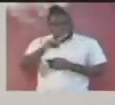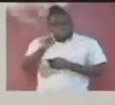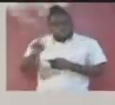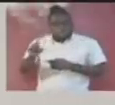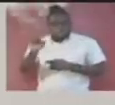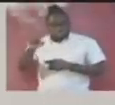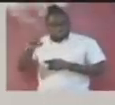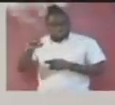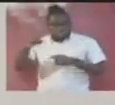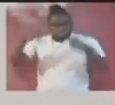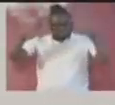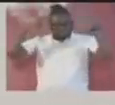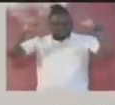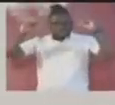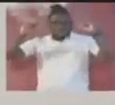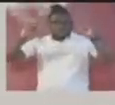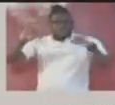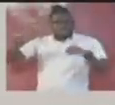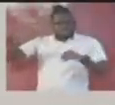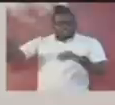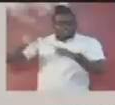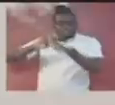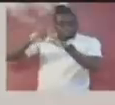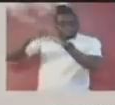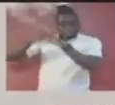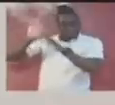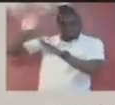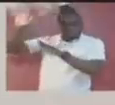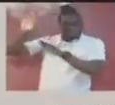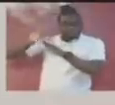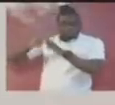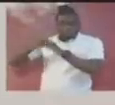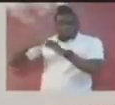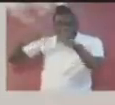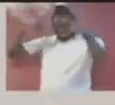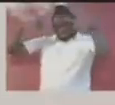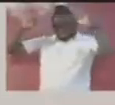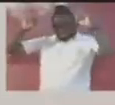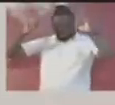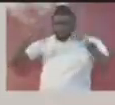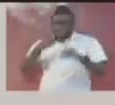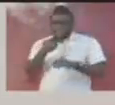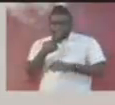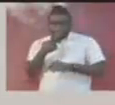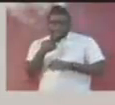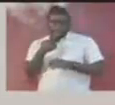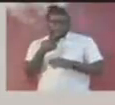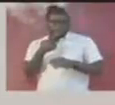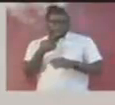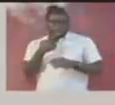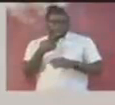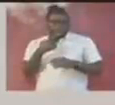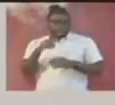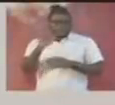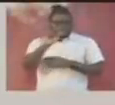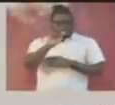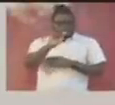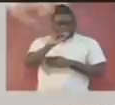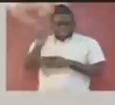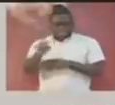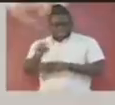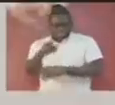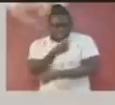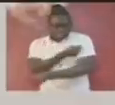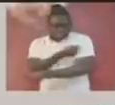the AstraZeneca vaccine, which I think may be distributed to some territories. We are in a position to